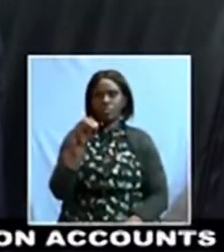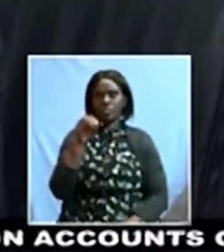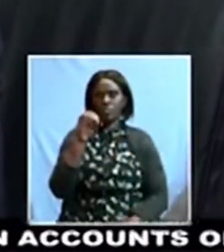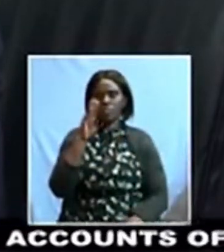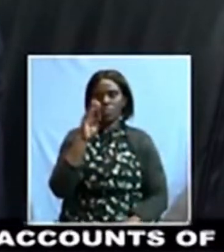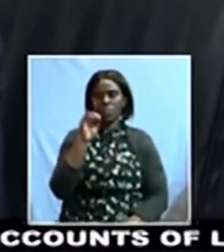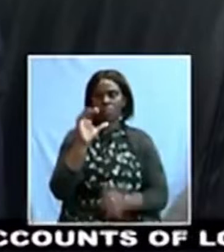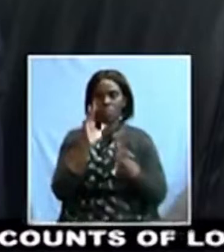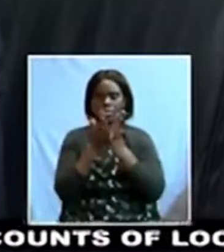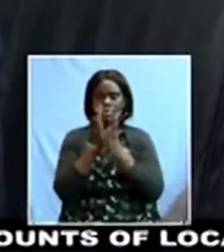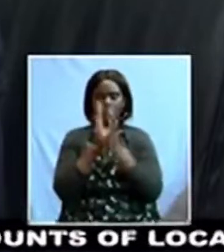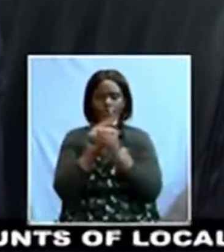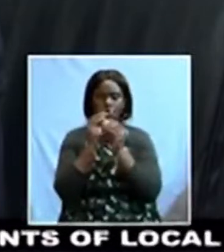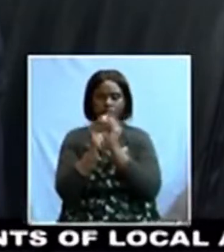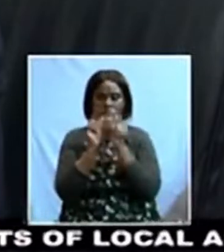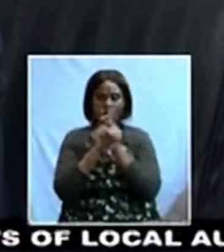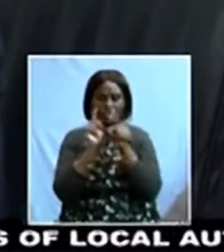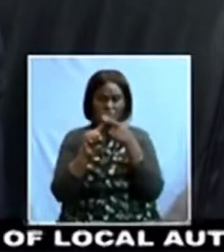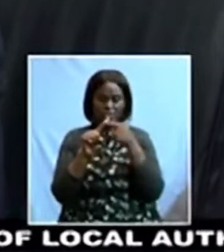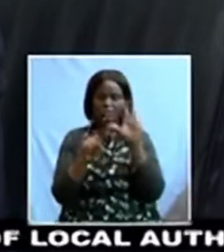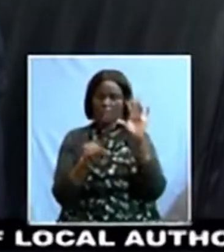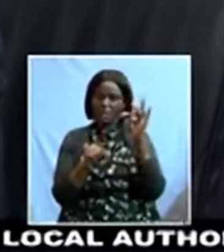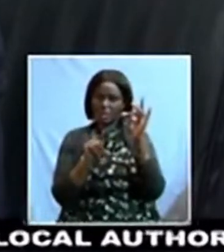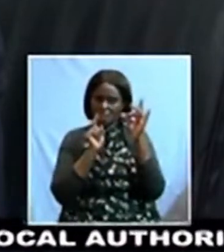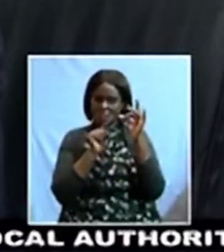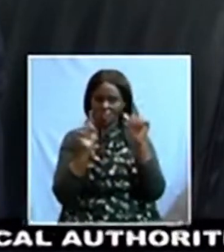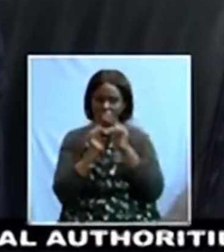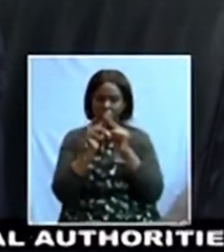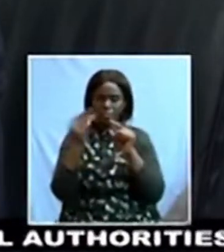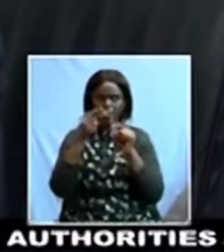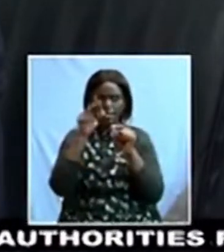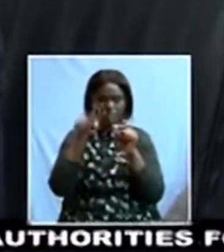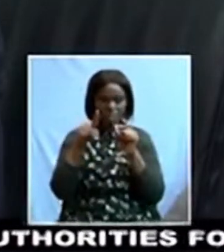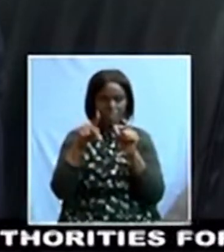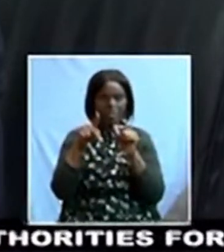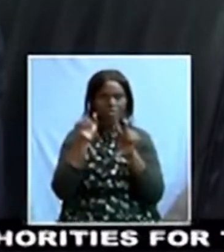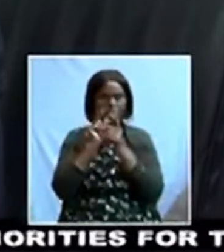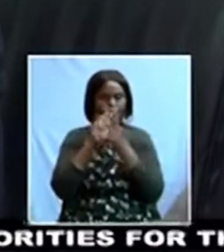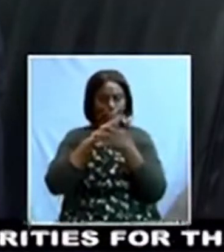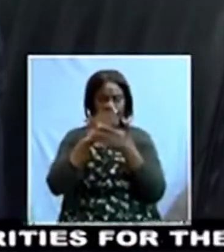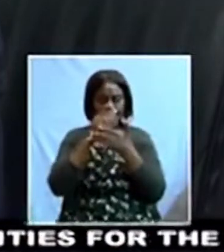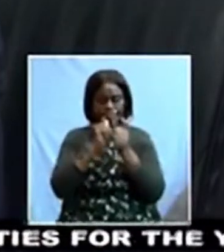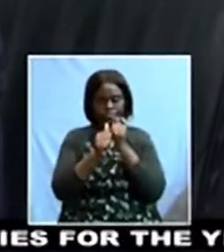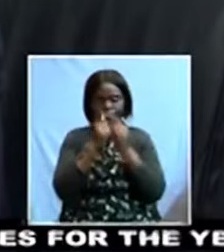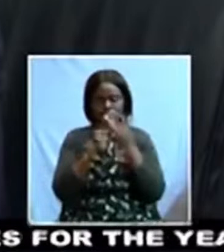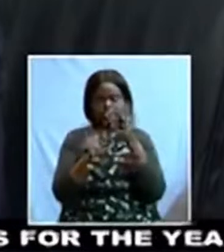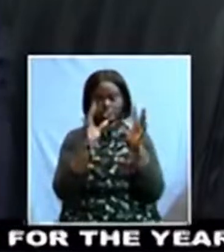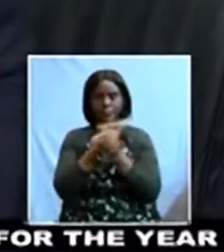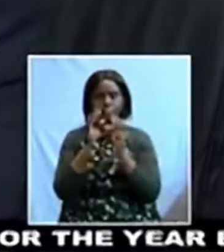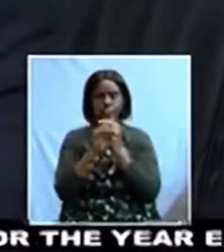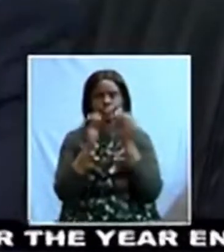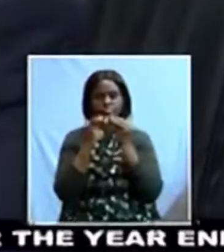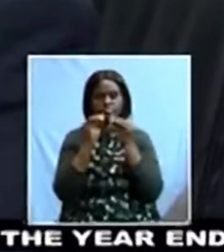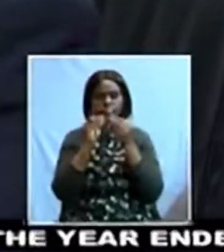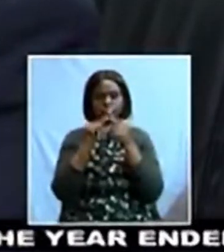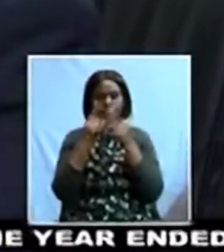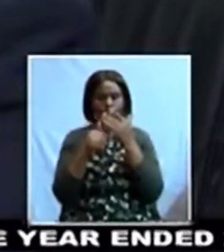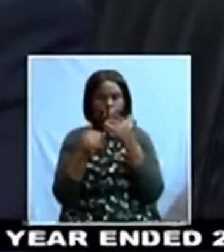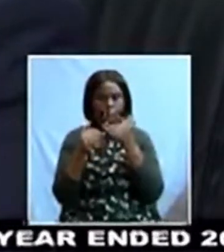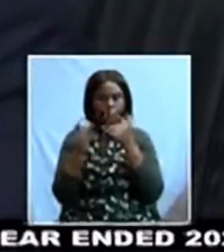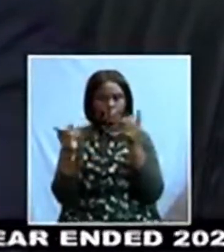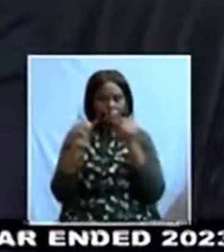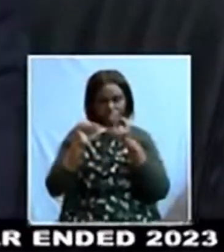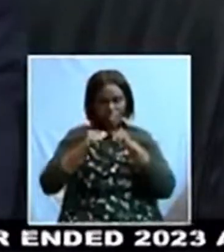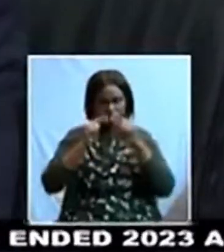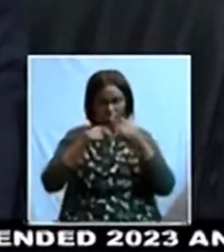was missing. And the 8th one was an HP Pro book laptop, which was also missing. But then, when